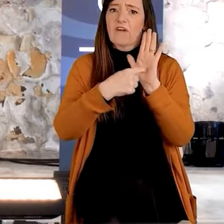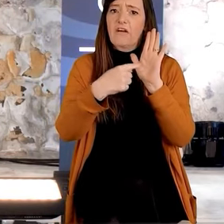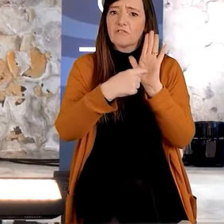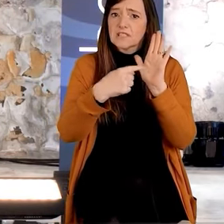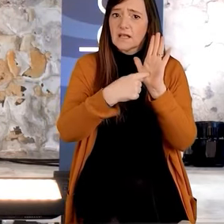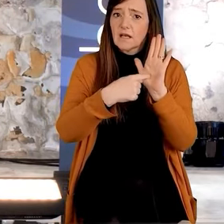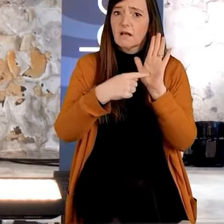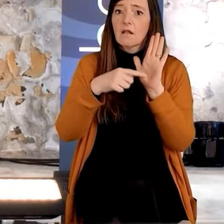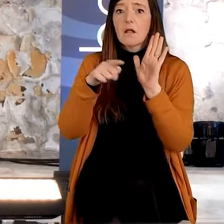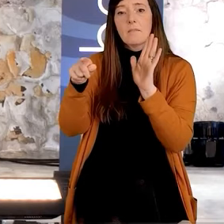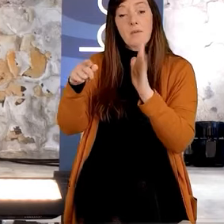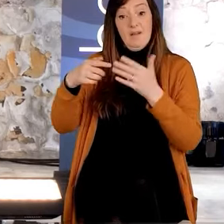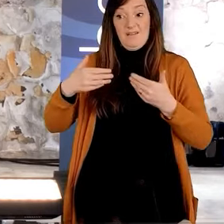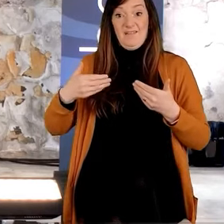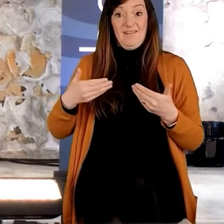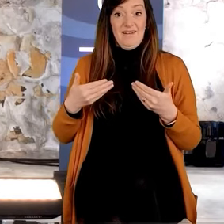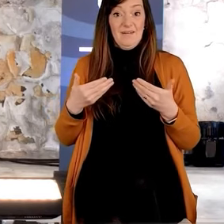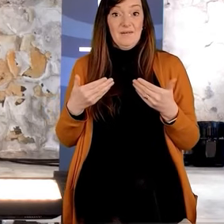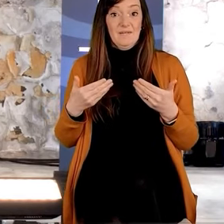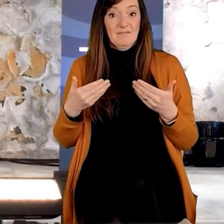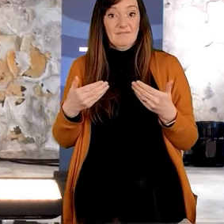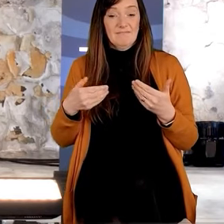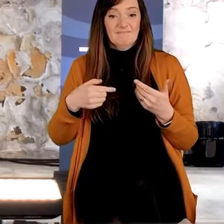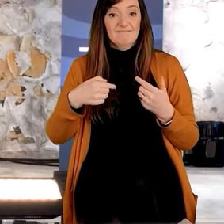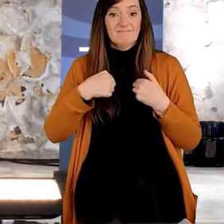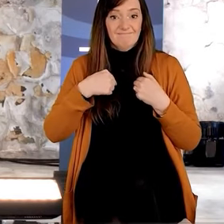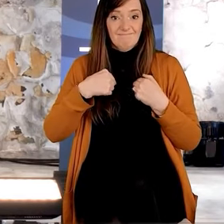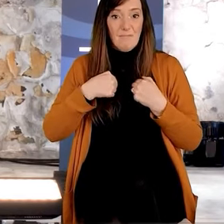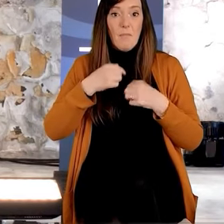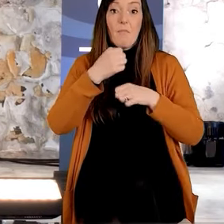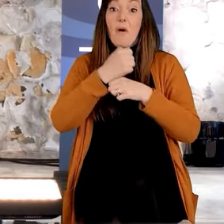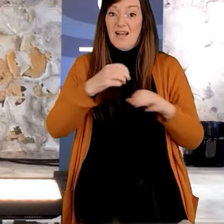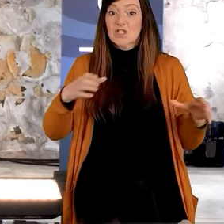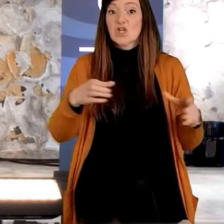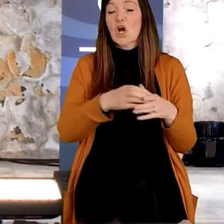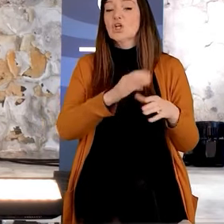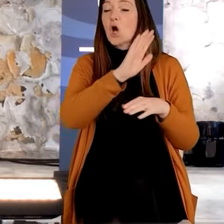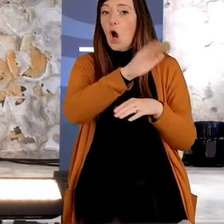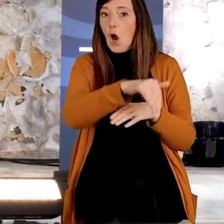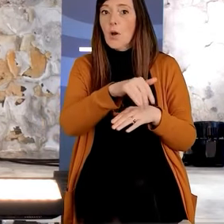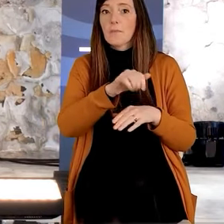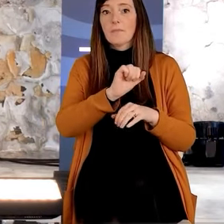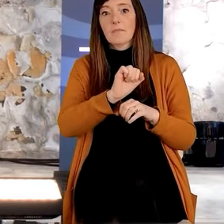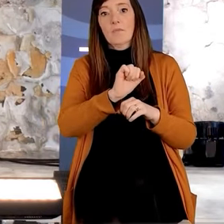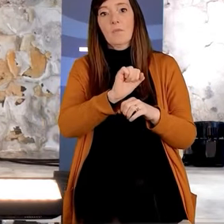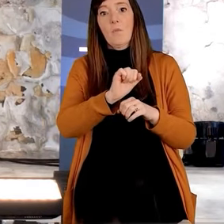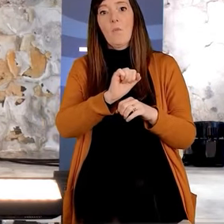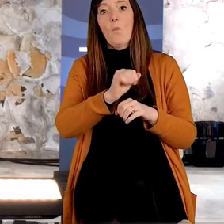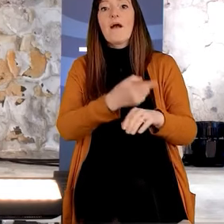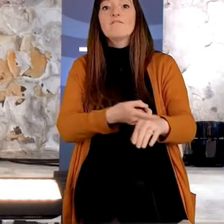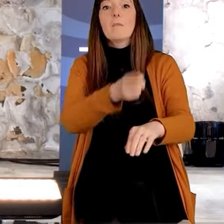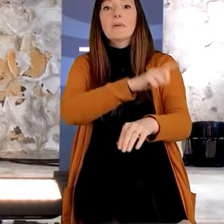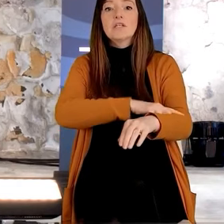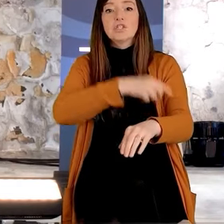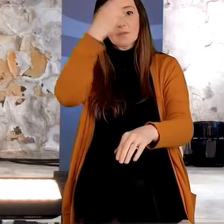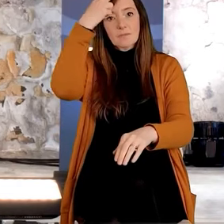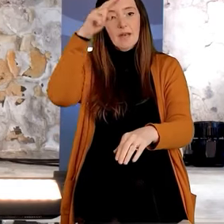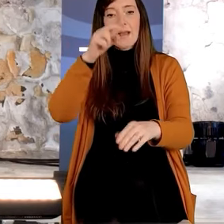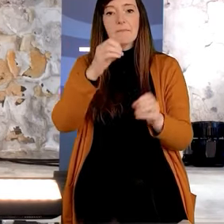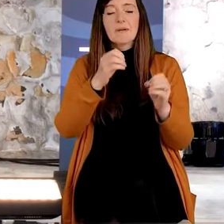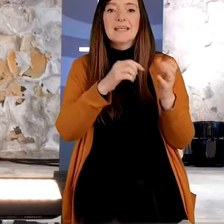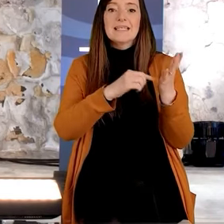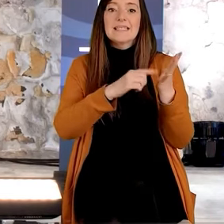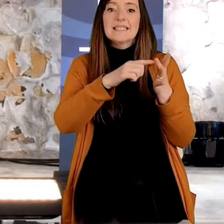There's something very beautiful. In our church at home, we now have Bishop Timothy Dudley Smith, probably the most famous hymn writer